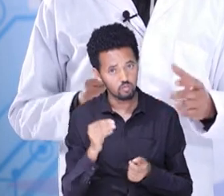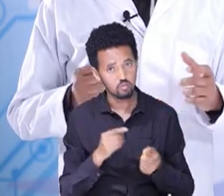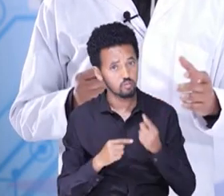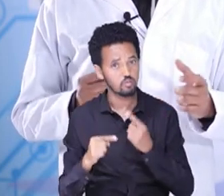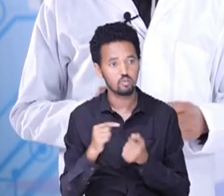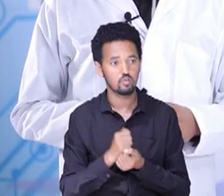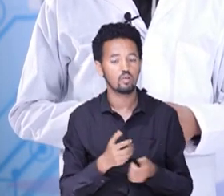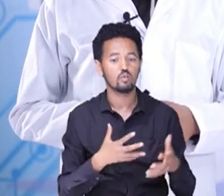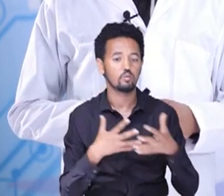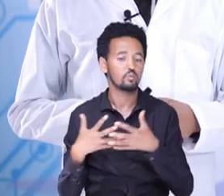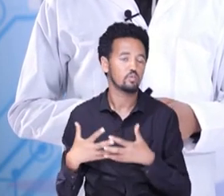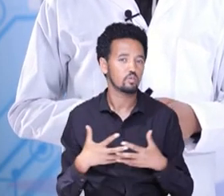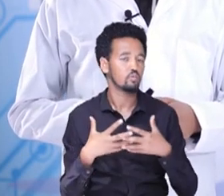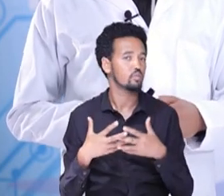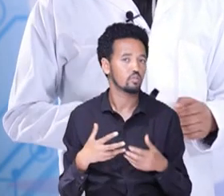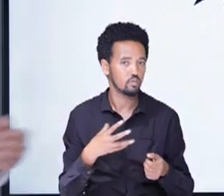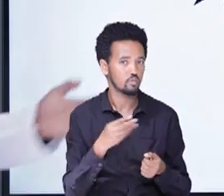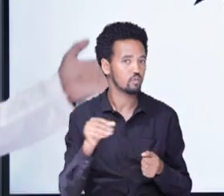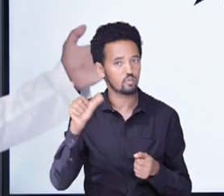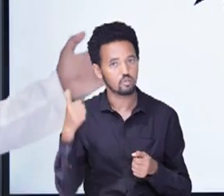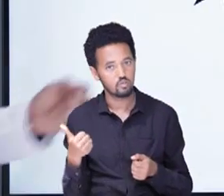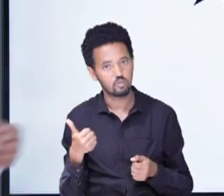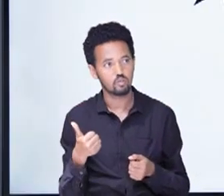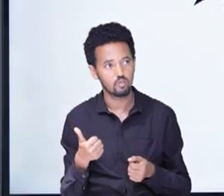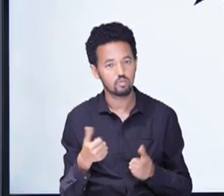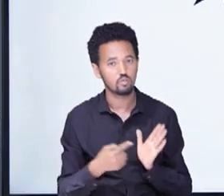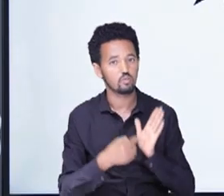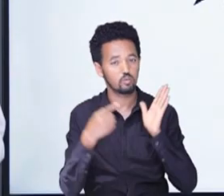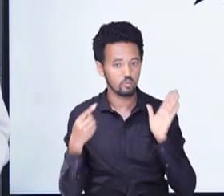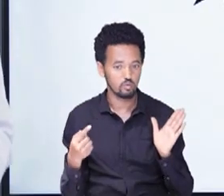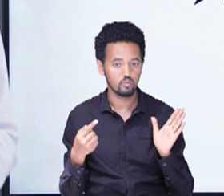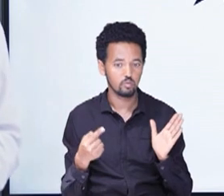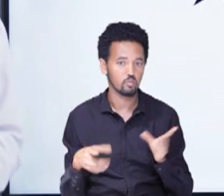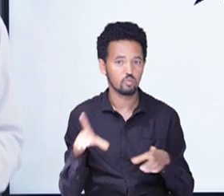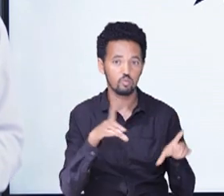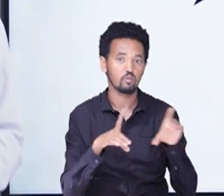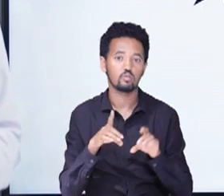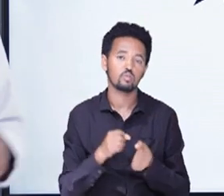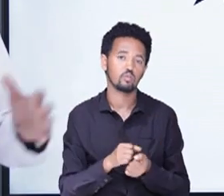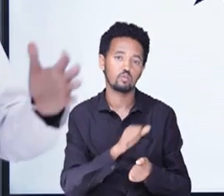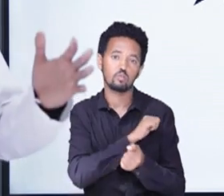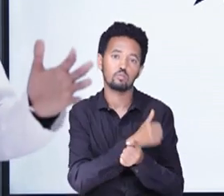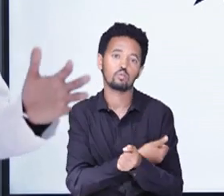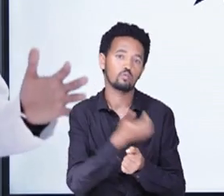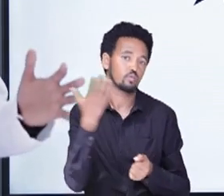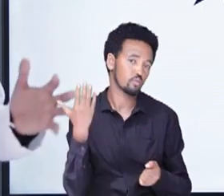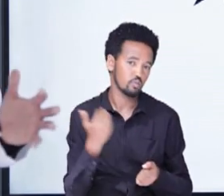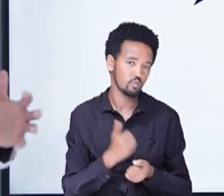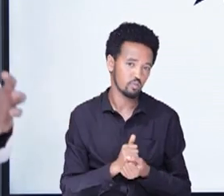of America. The other subtopic, the consolidation of autocratic power.